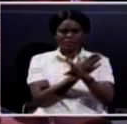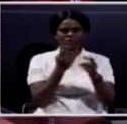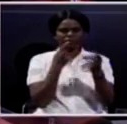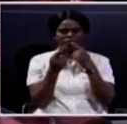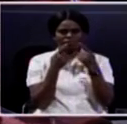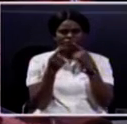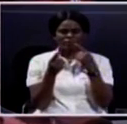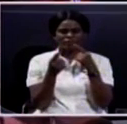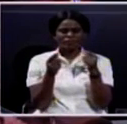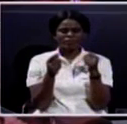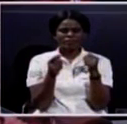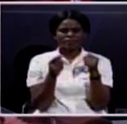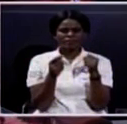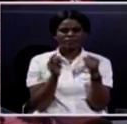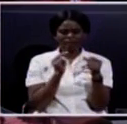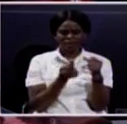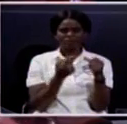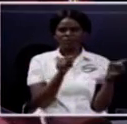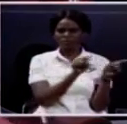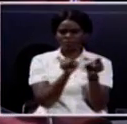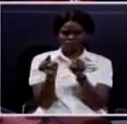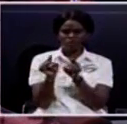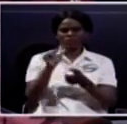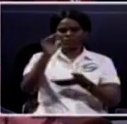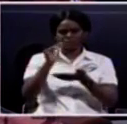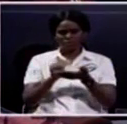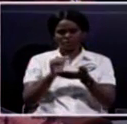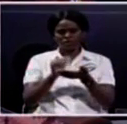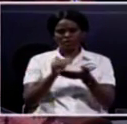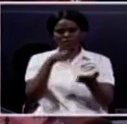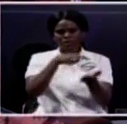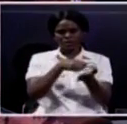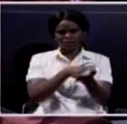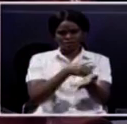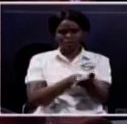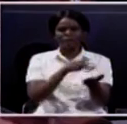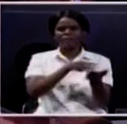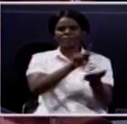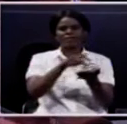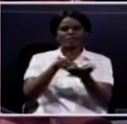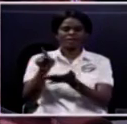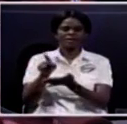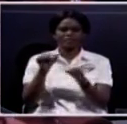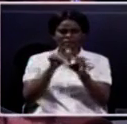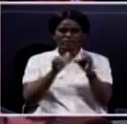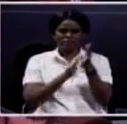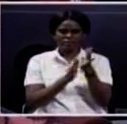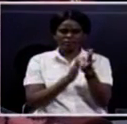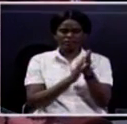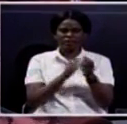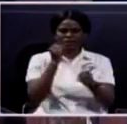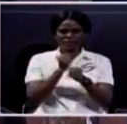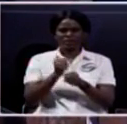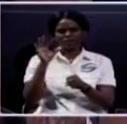thing which we didn't touch. We have also reduced on examination fees, especially to the grade